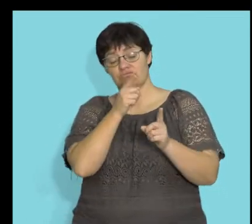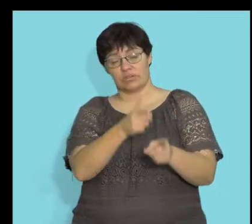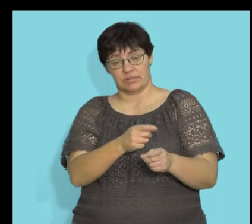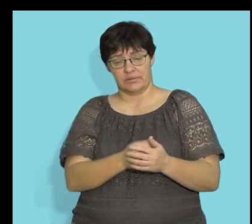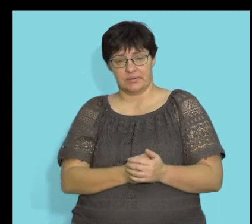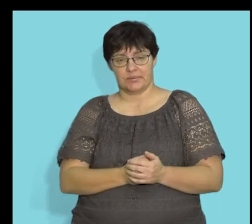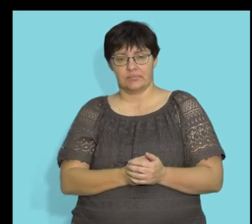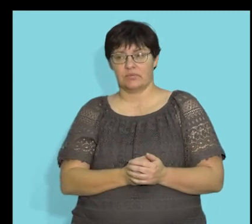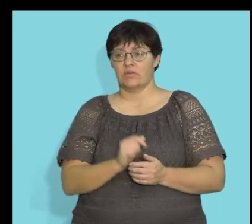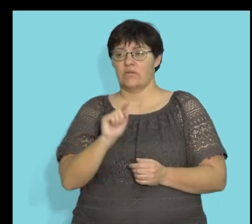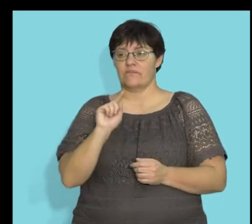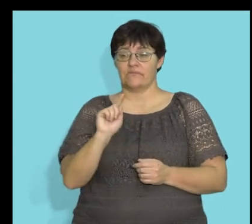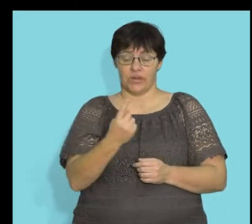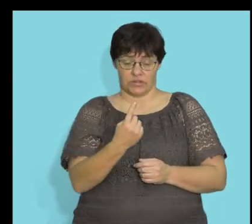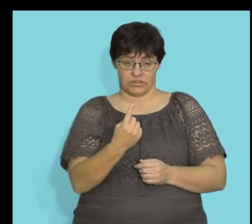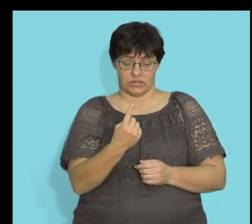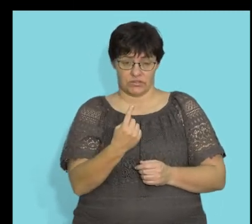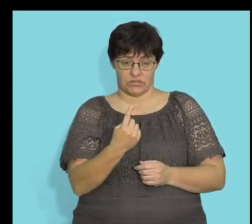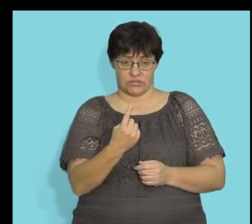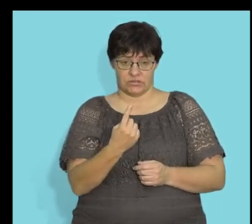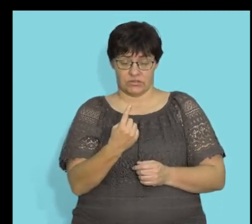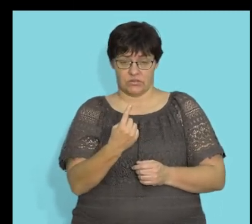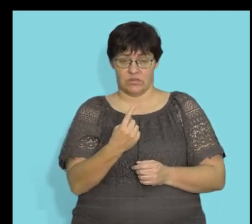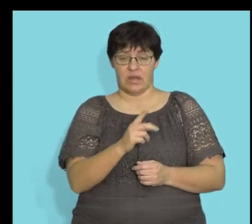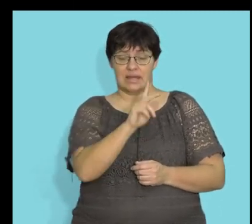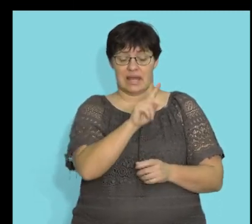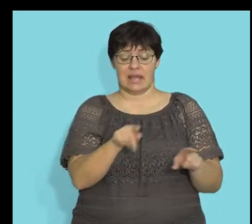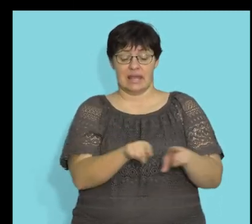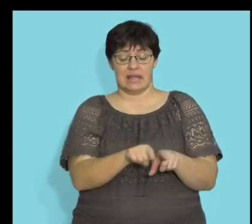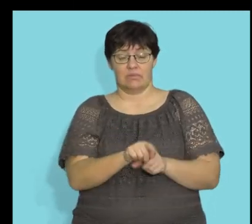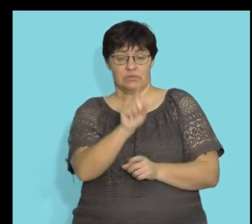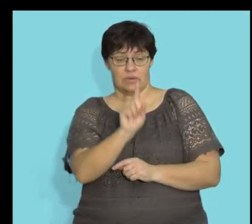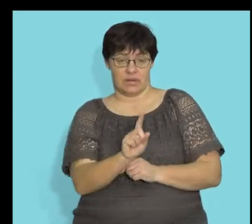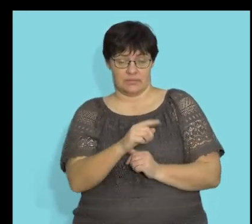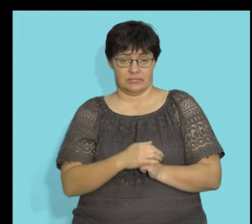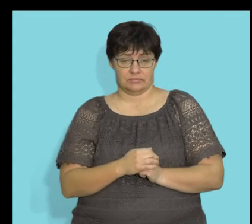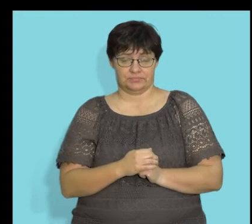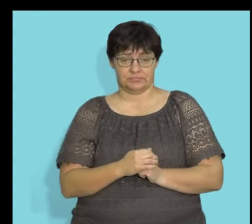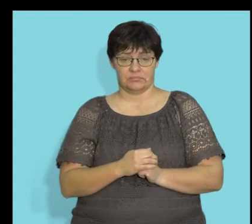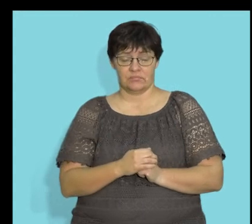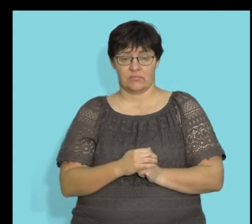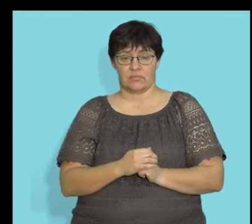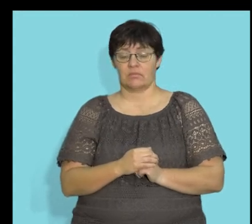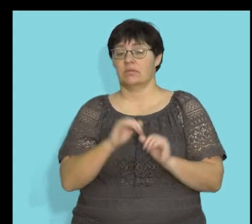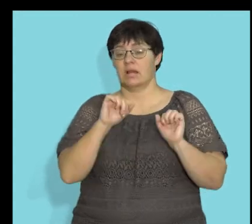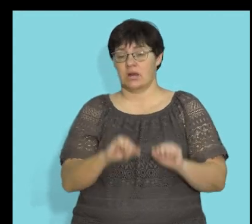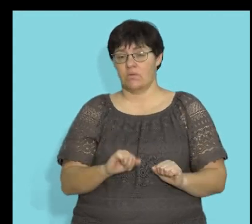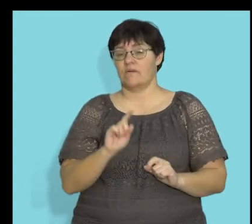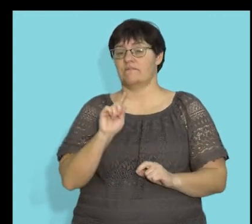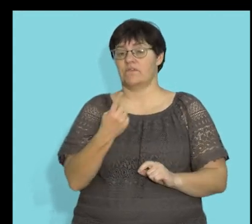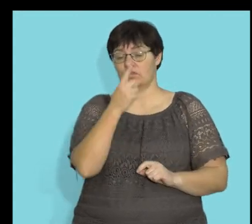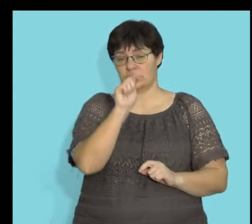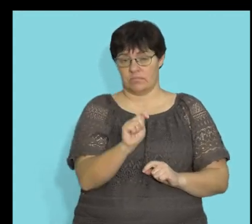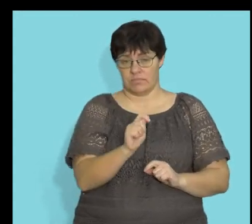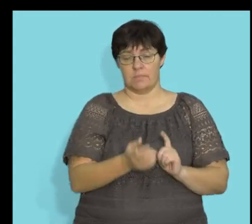instruction, I can see that I'm first going to substitute in for k is equal to 1. This will allow me to